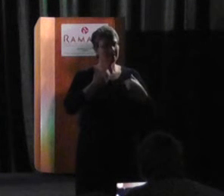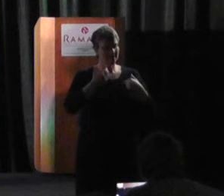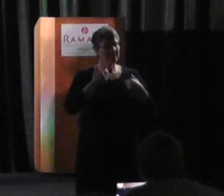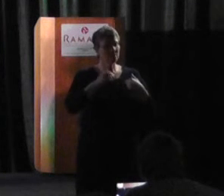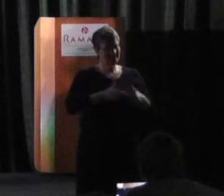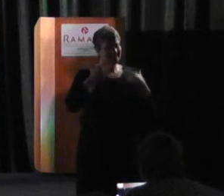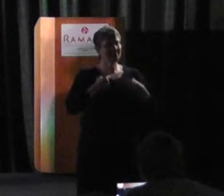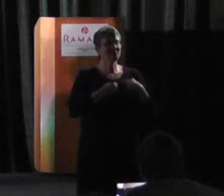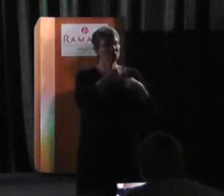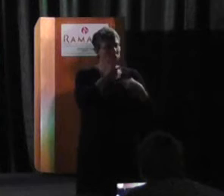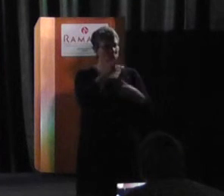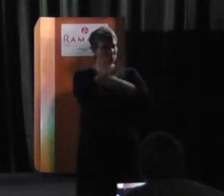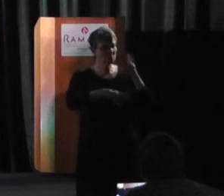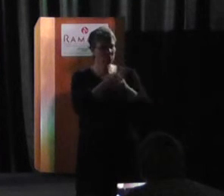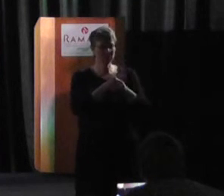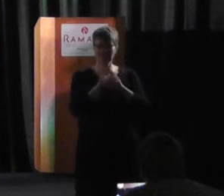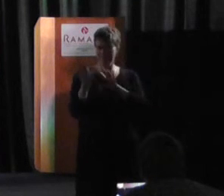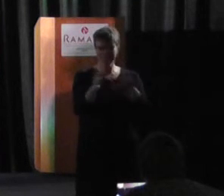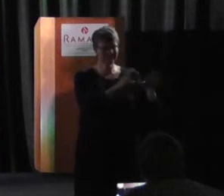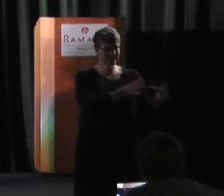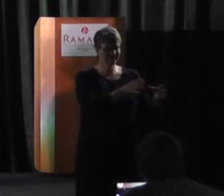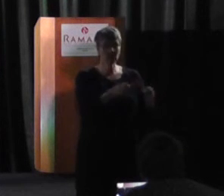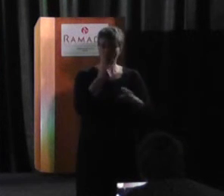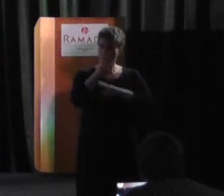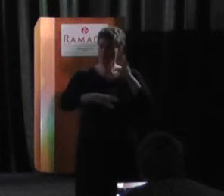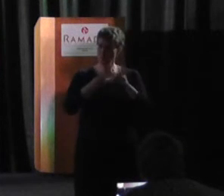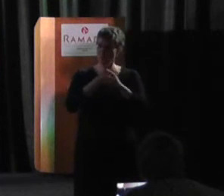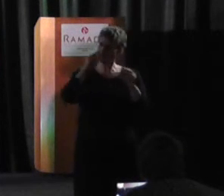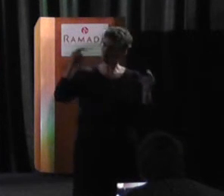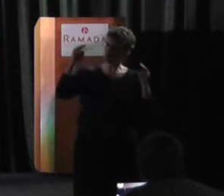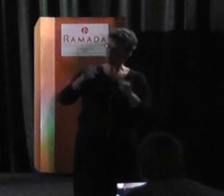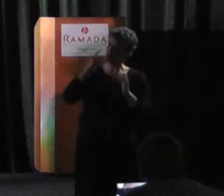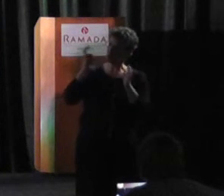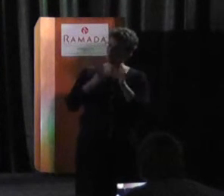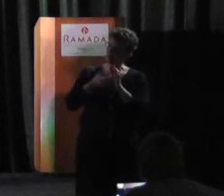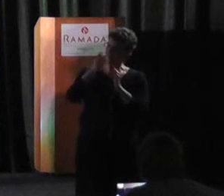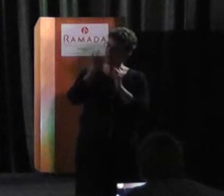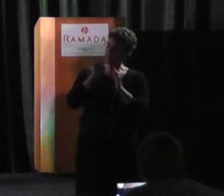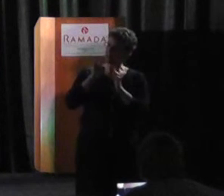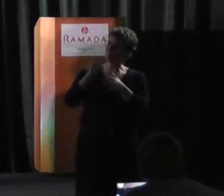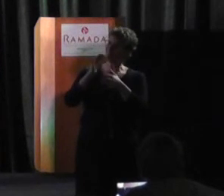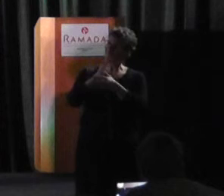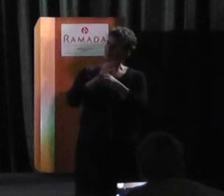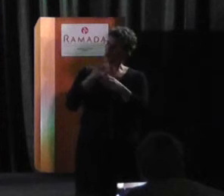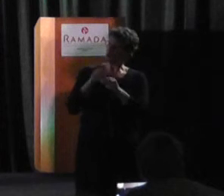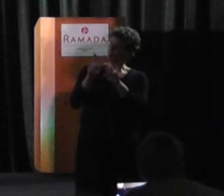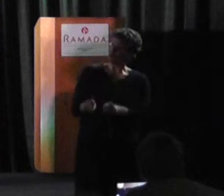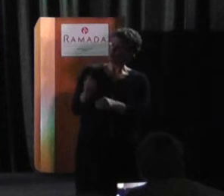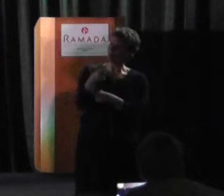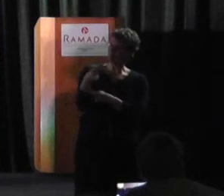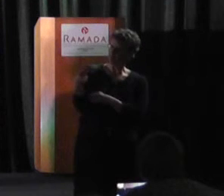One where we are looked upon as human beings first. Then there